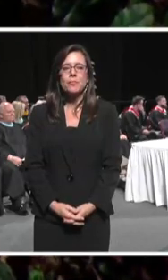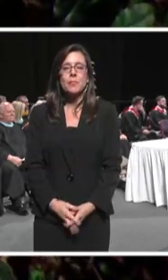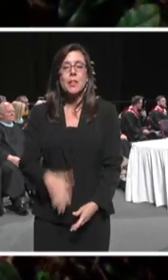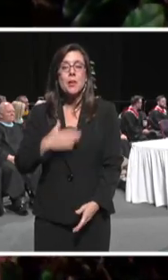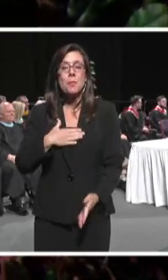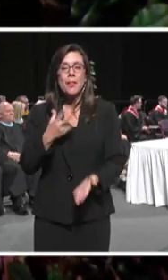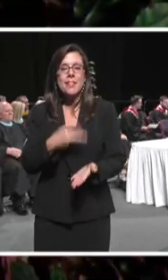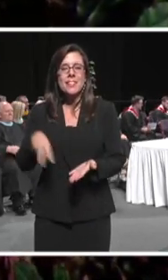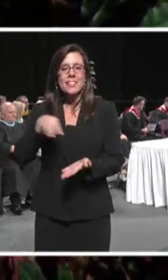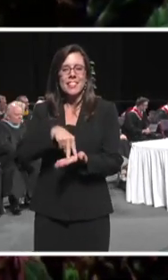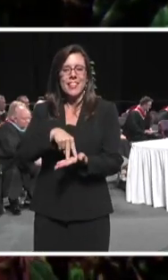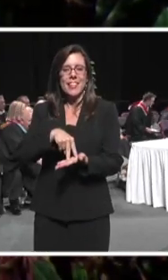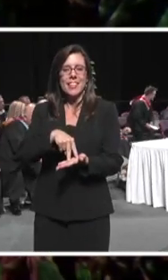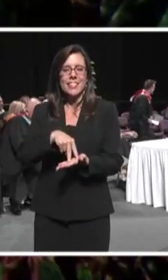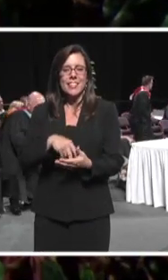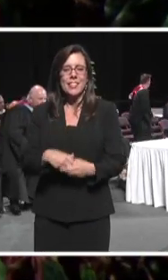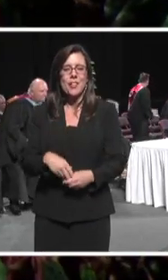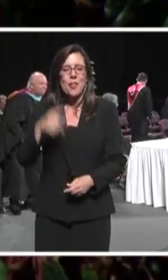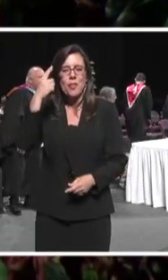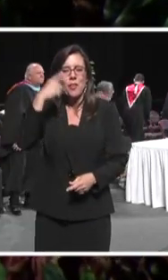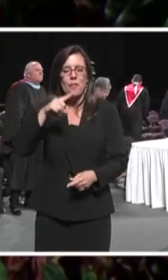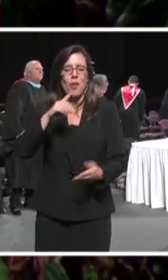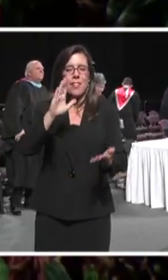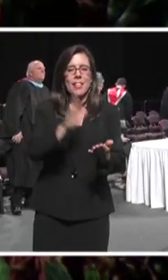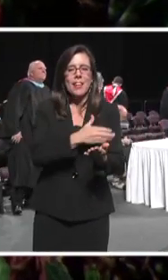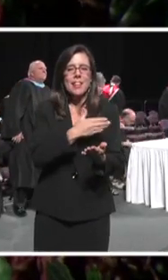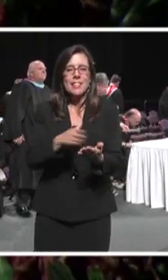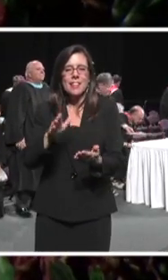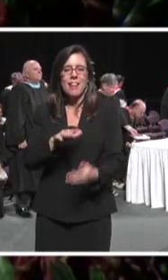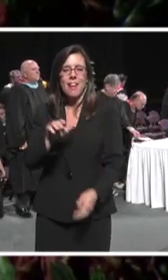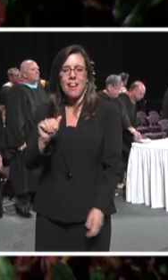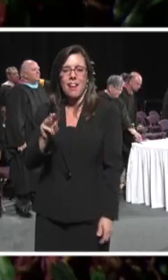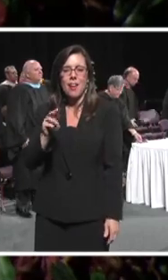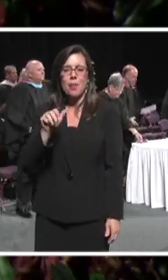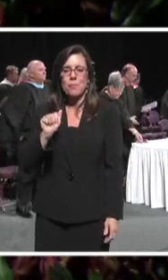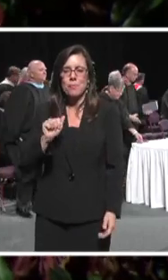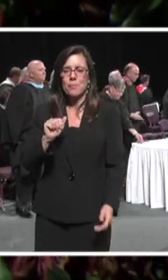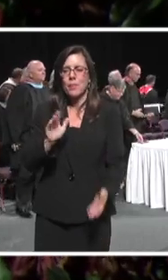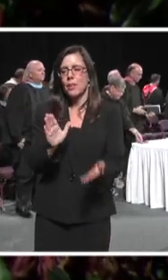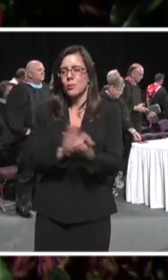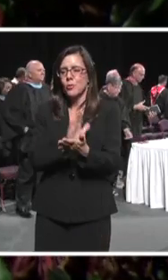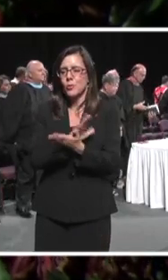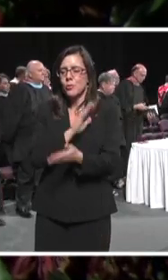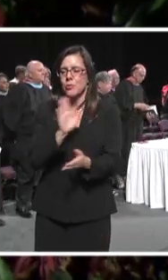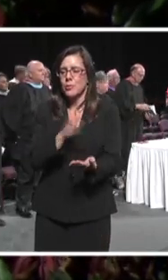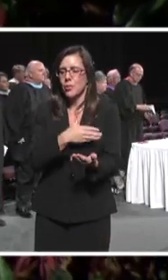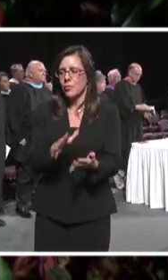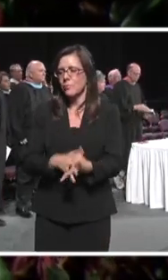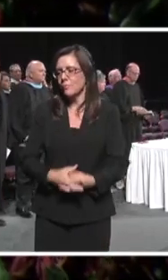Please stand for the singing of our alma mater.